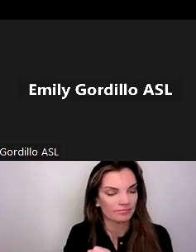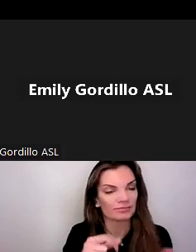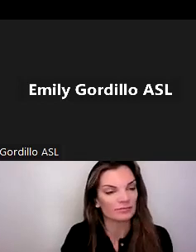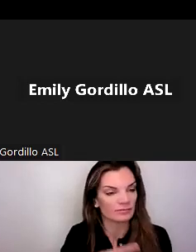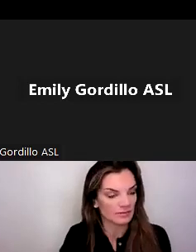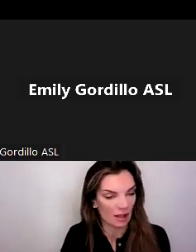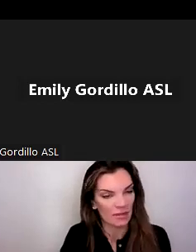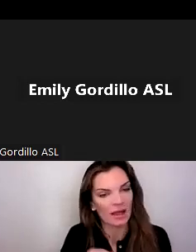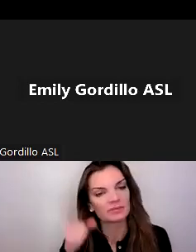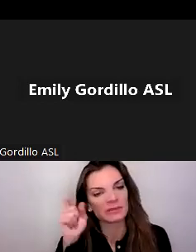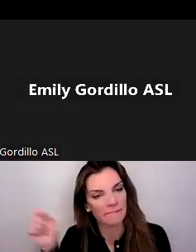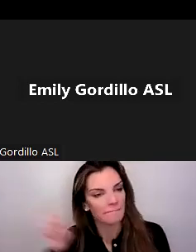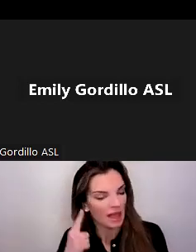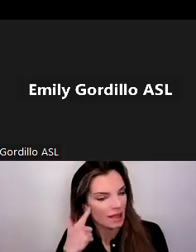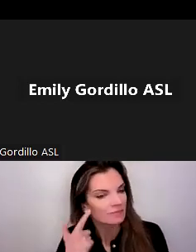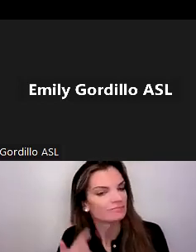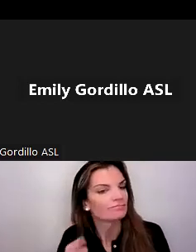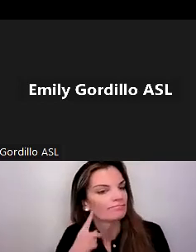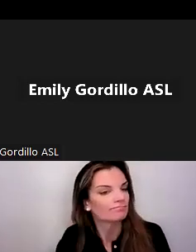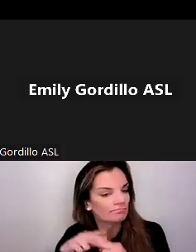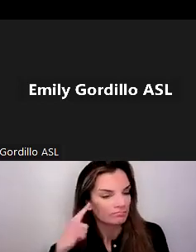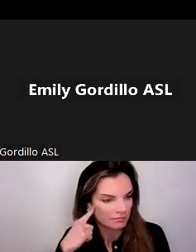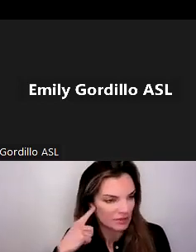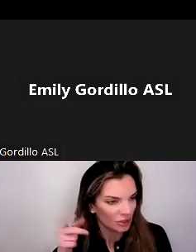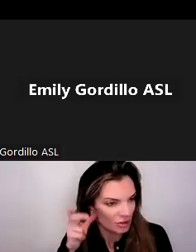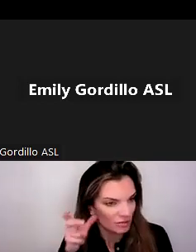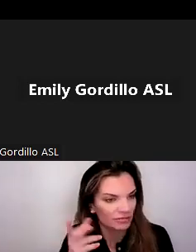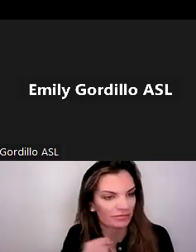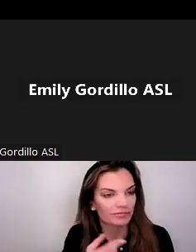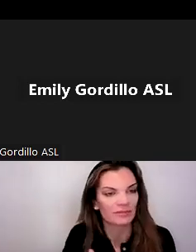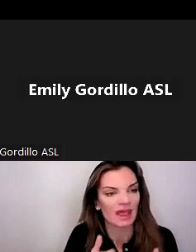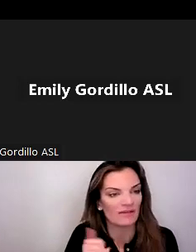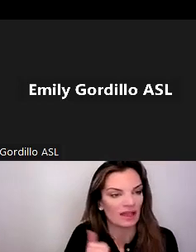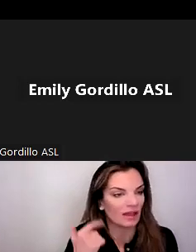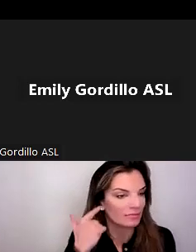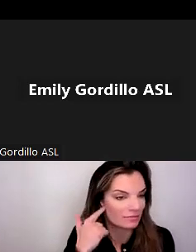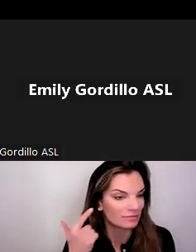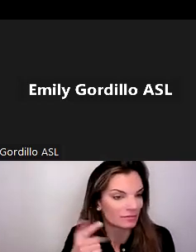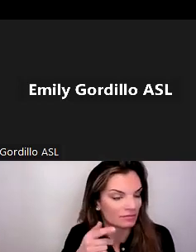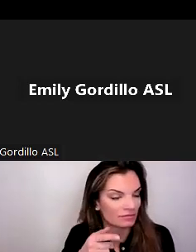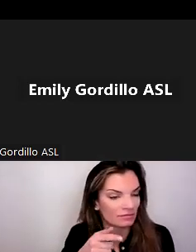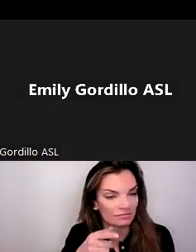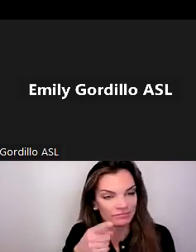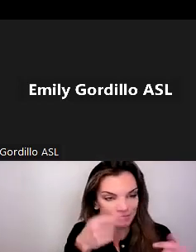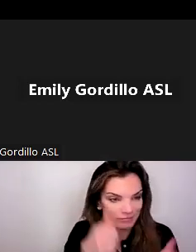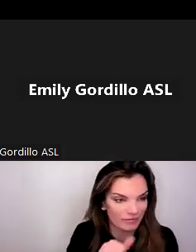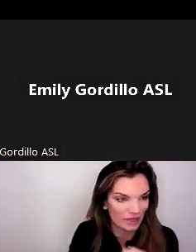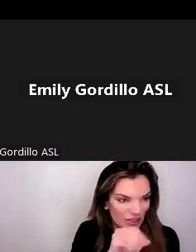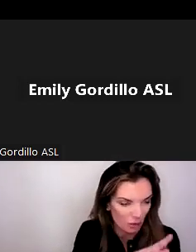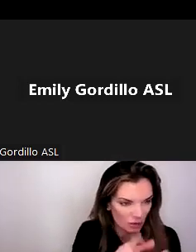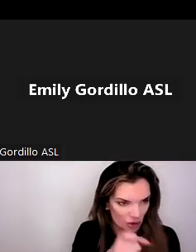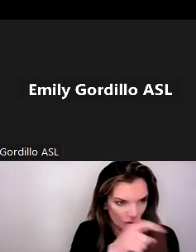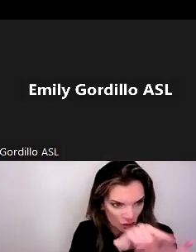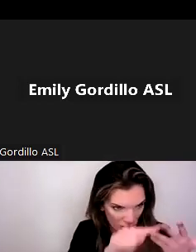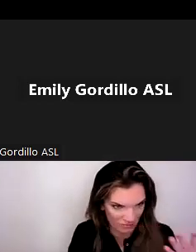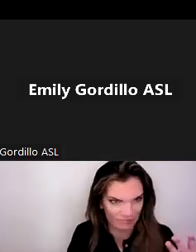permanent. Somebody might have had a sensory neural loss as a result of an ototoxic exposure, and that